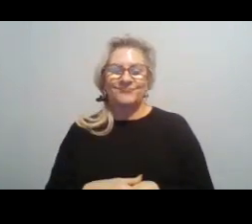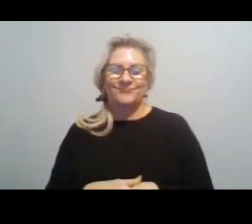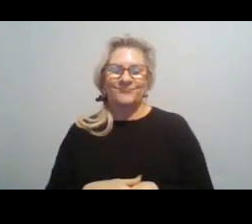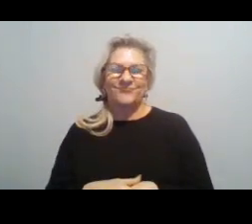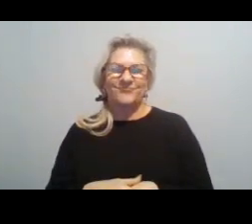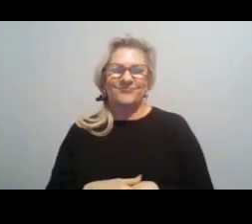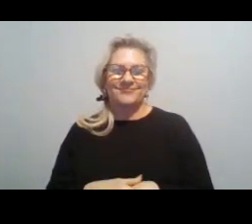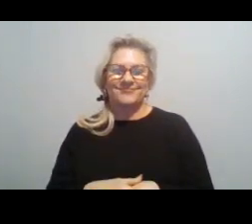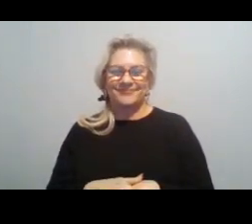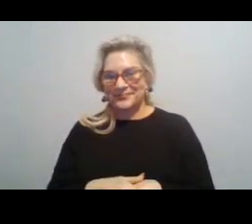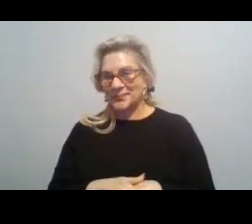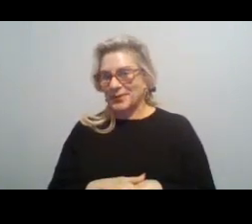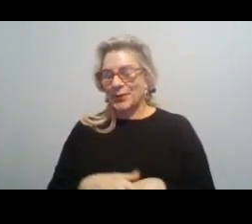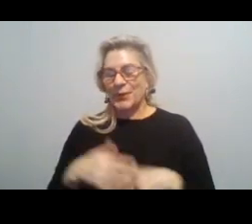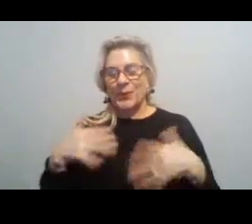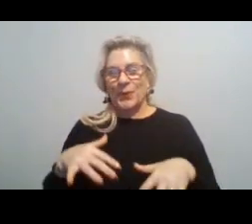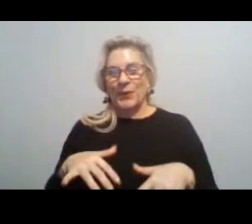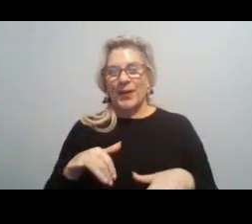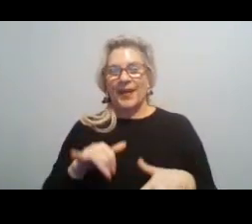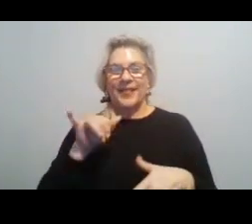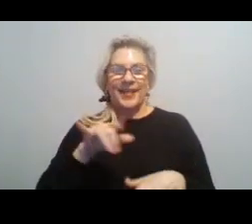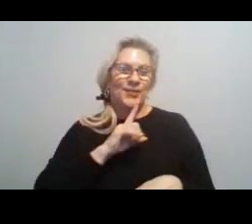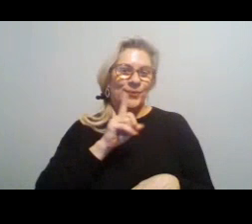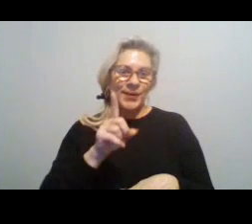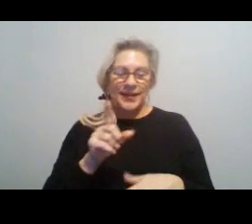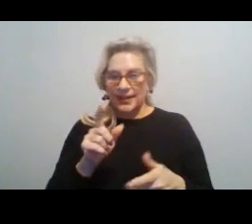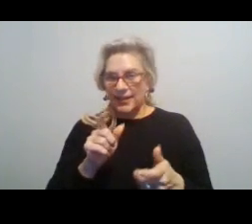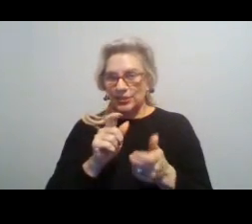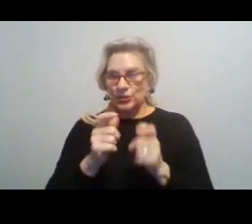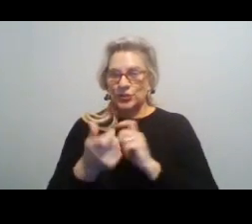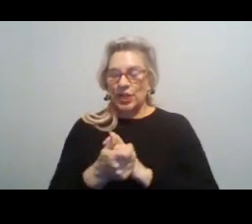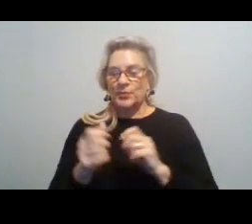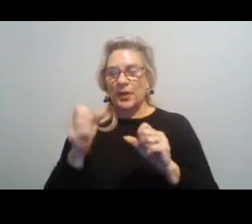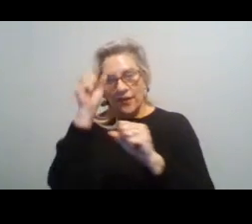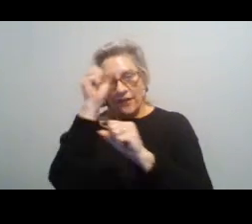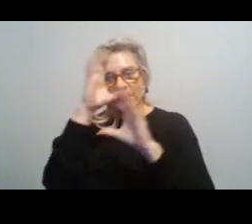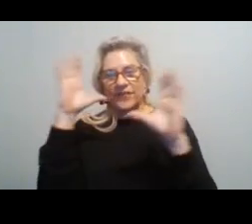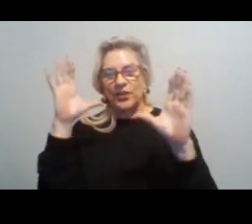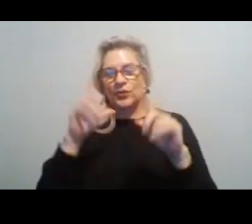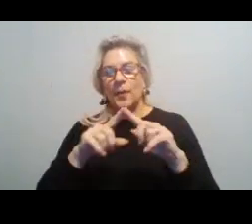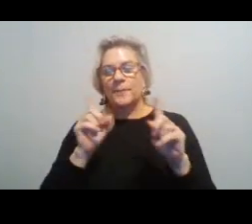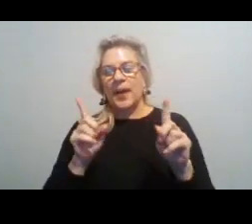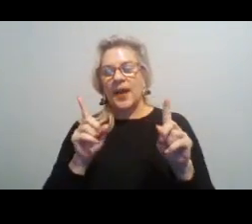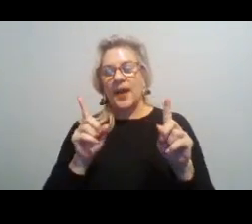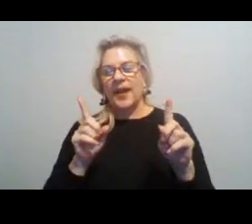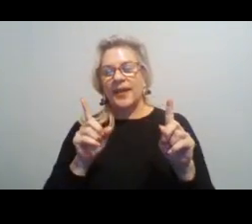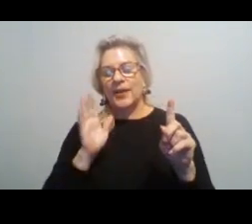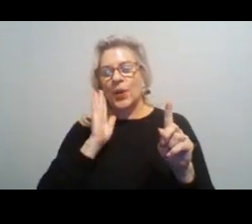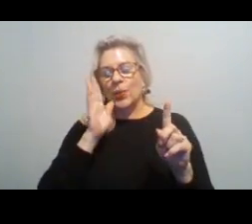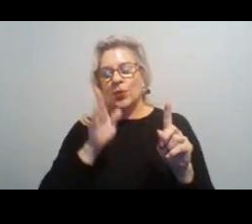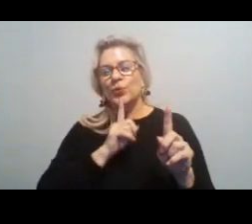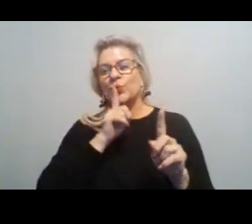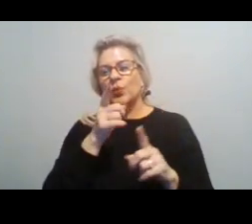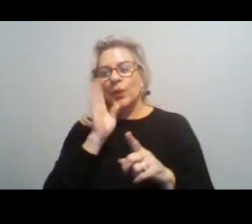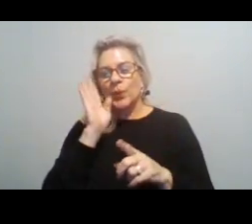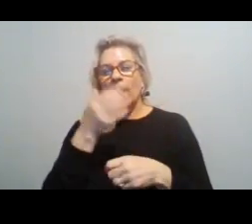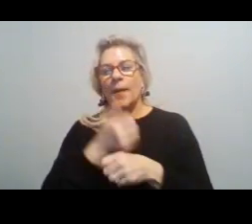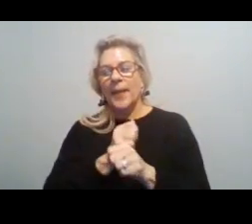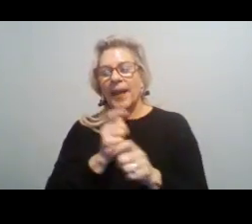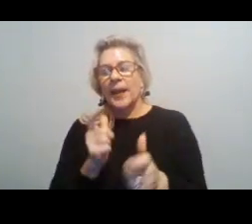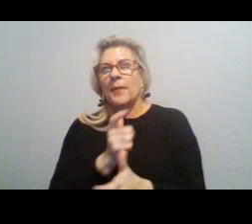only transformational, as Secretary Kelly envisioned, but that are going to truly make a